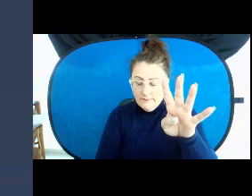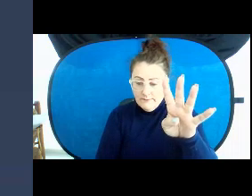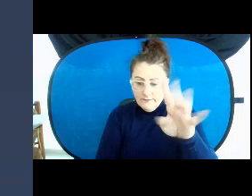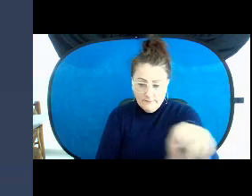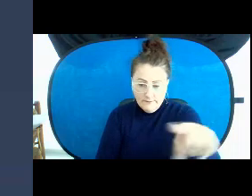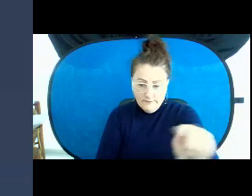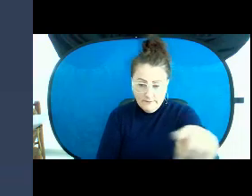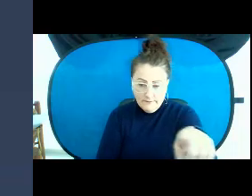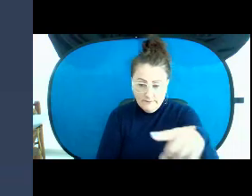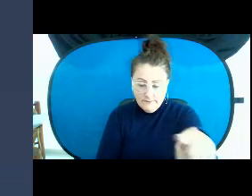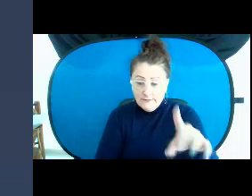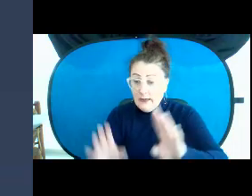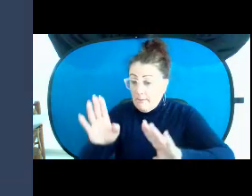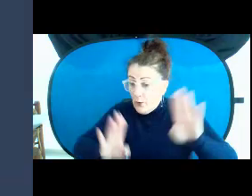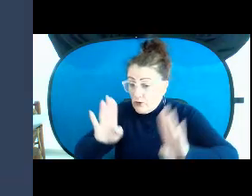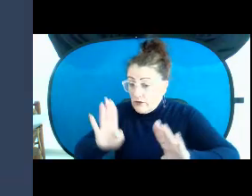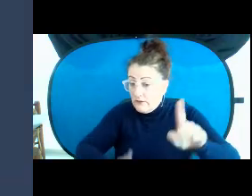comments, or a motion from the dais?